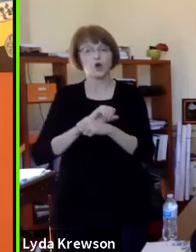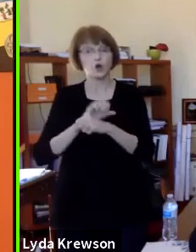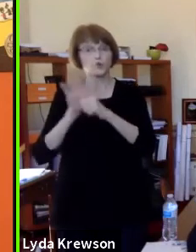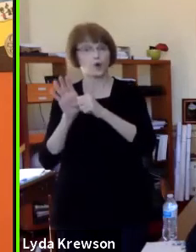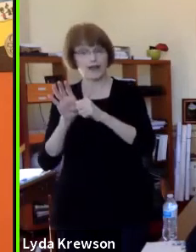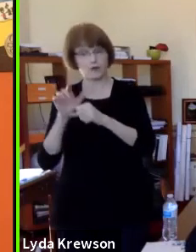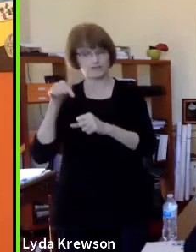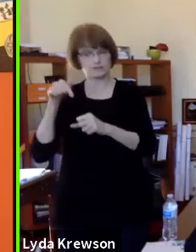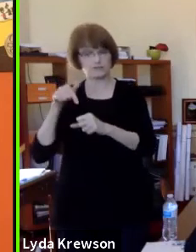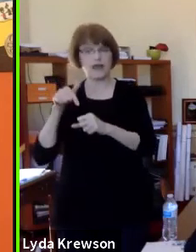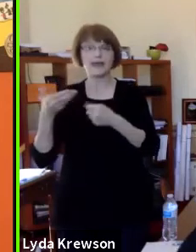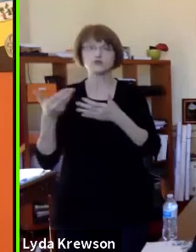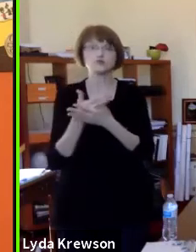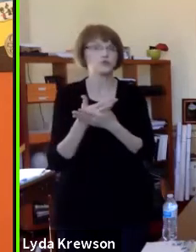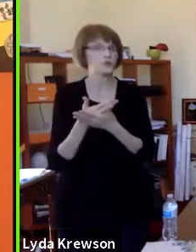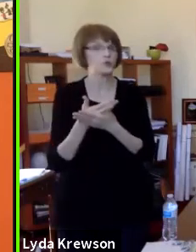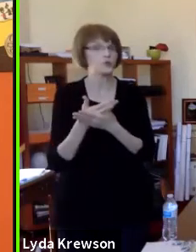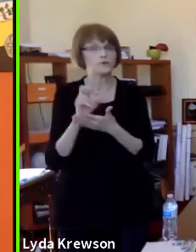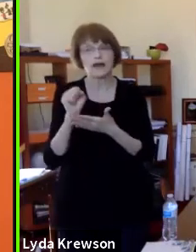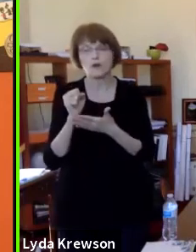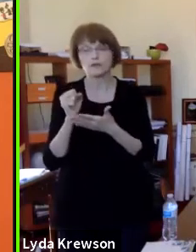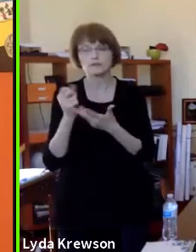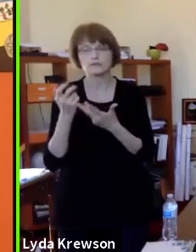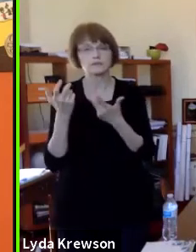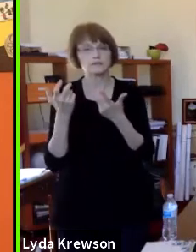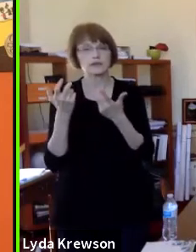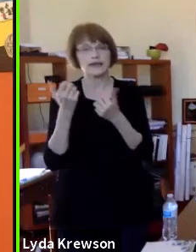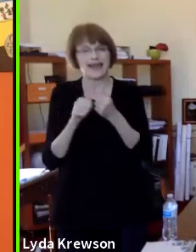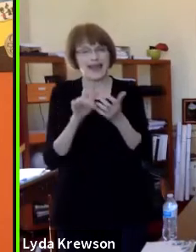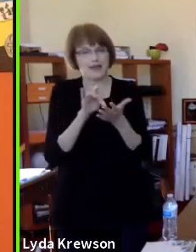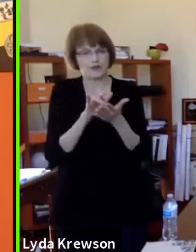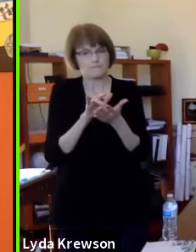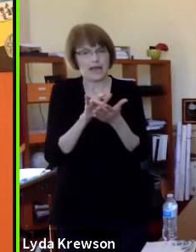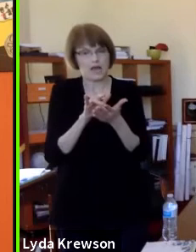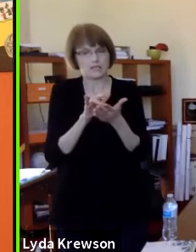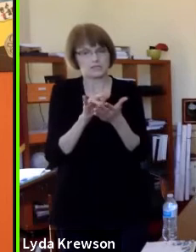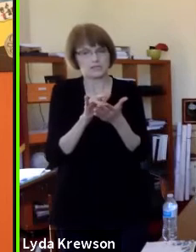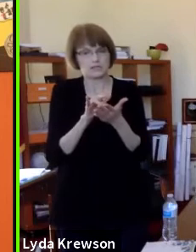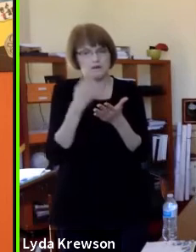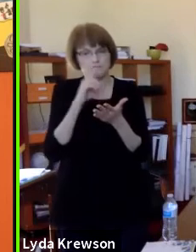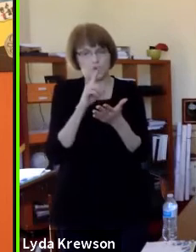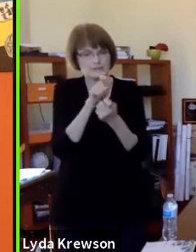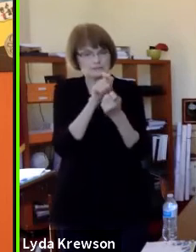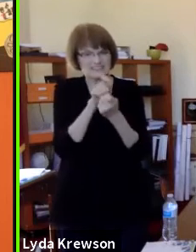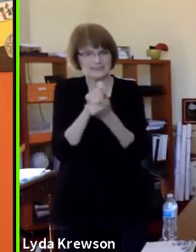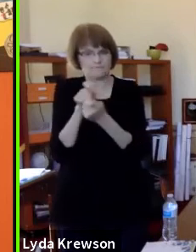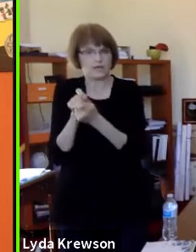new, and every medicine has a very specific